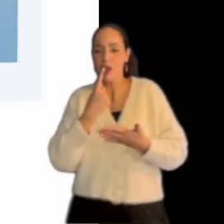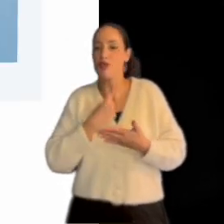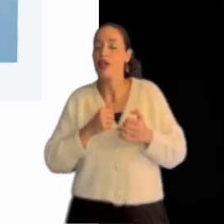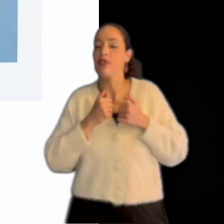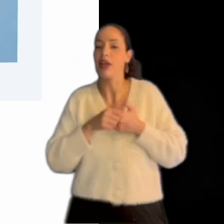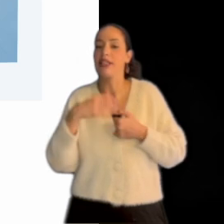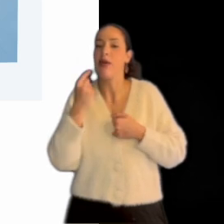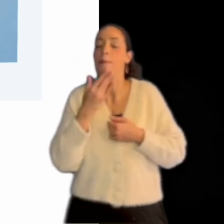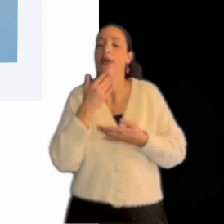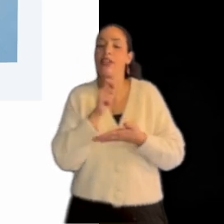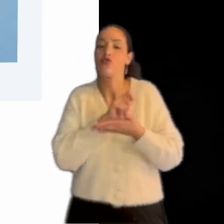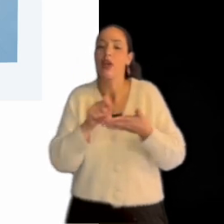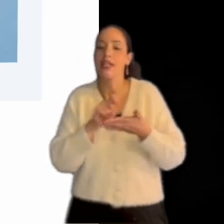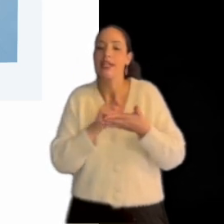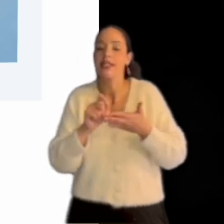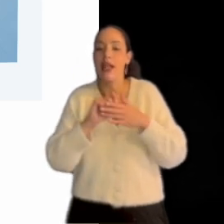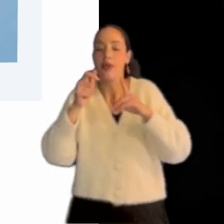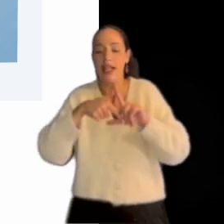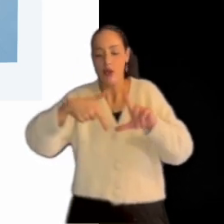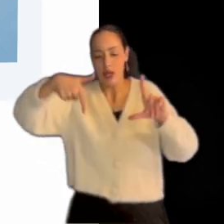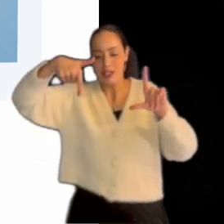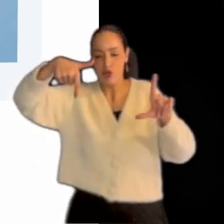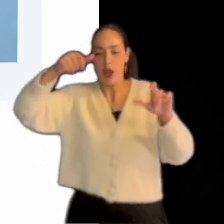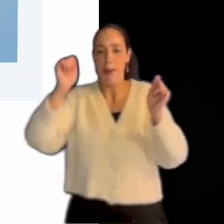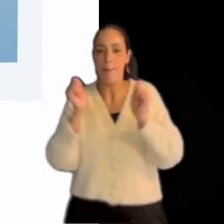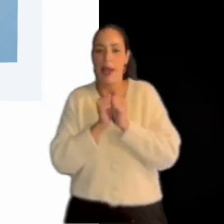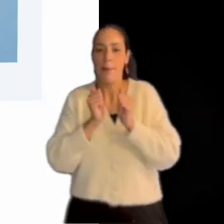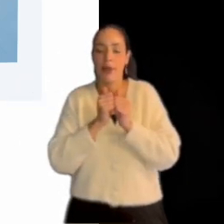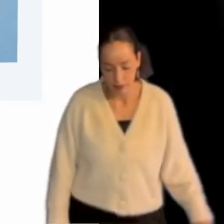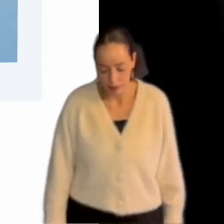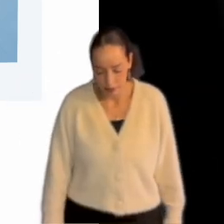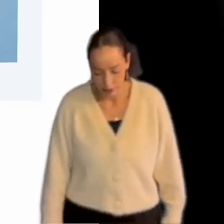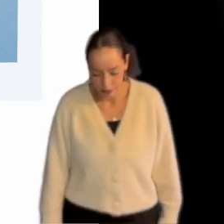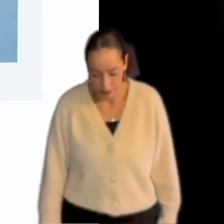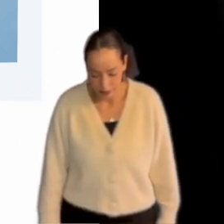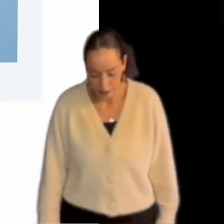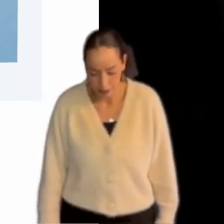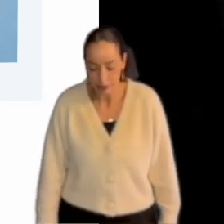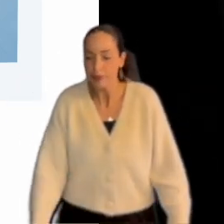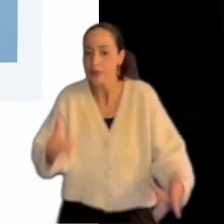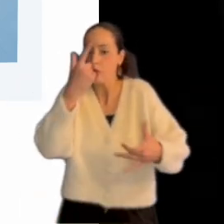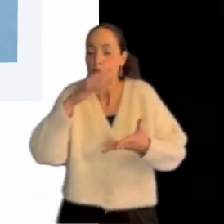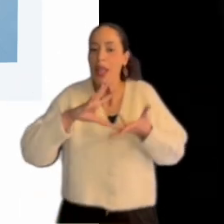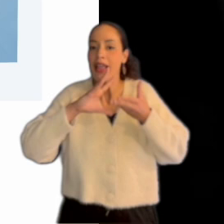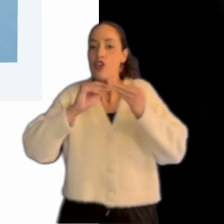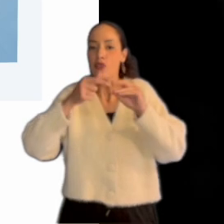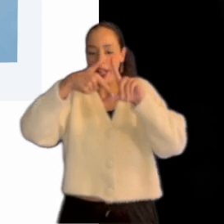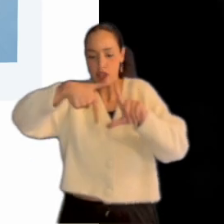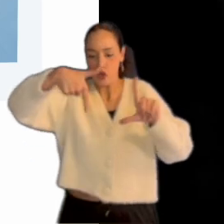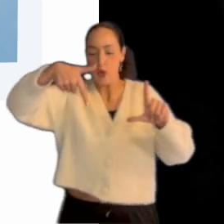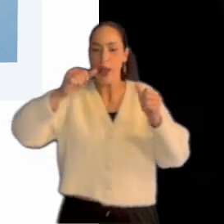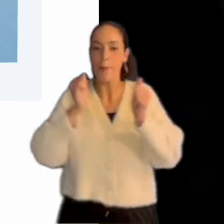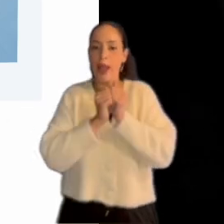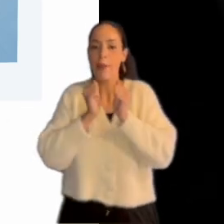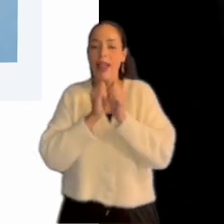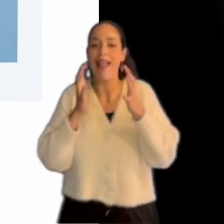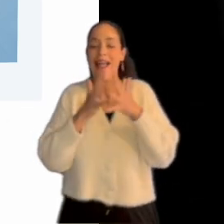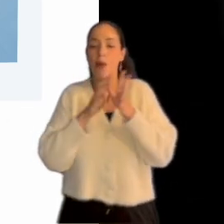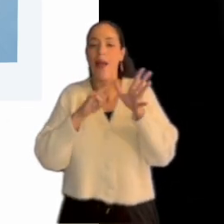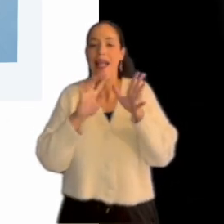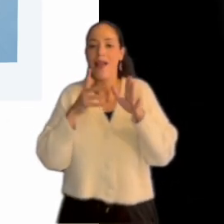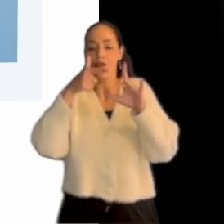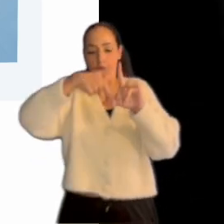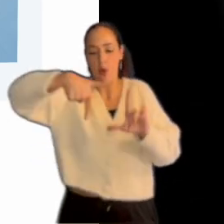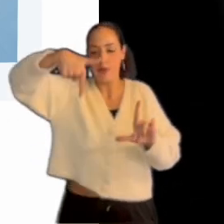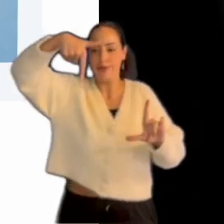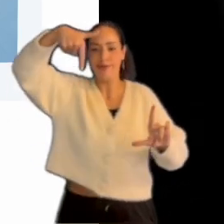You can create a square piece of paper using an A4 sheet by holding down the top right corner of the paper and folding it towards the lower left side. Bring